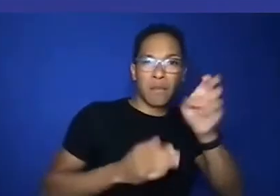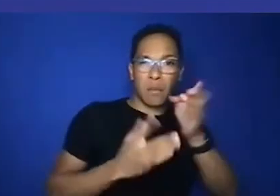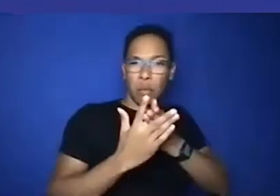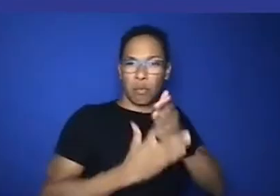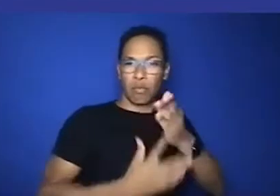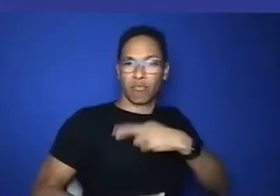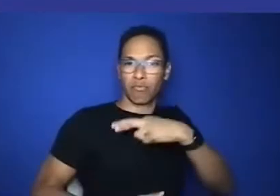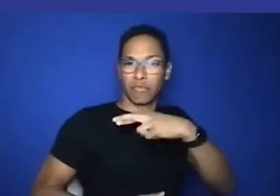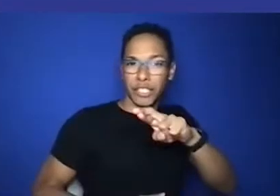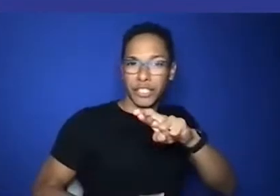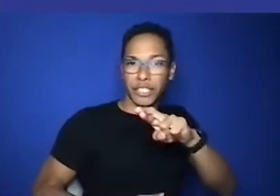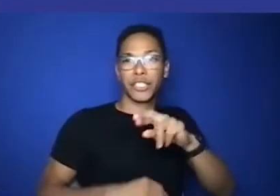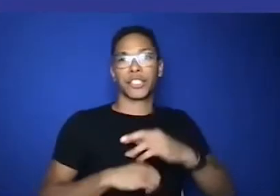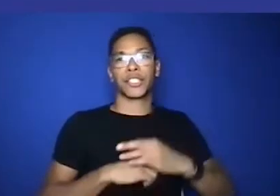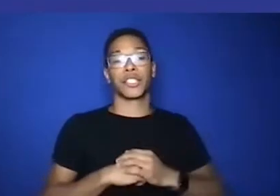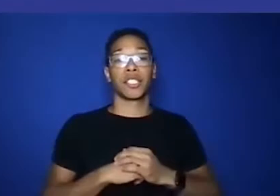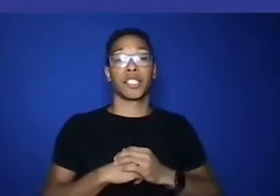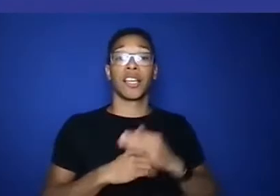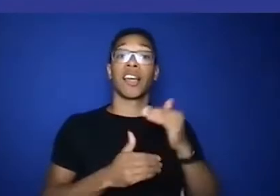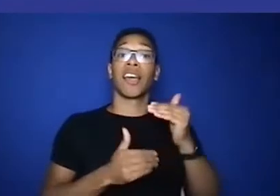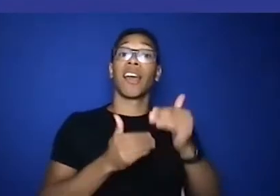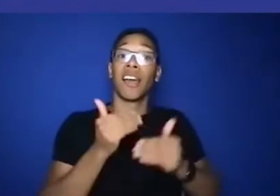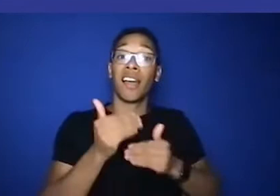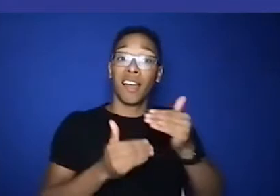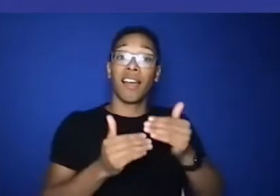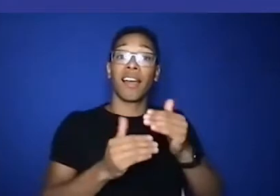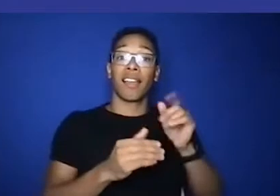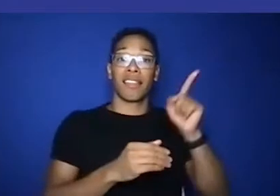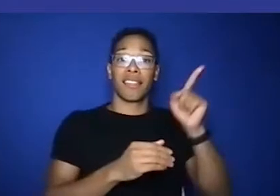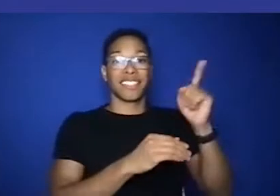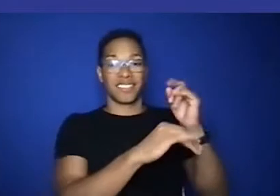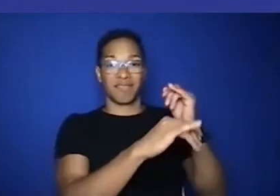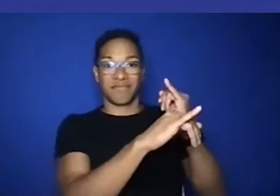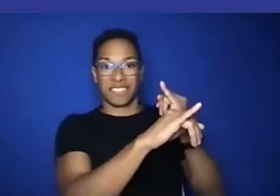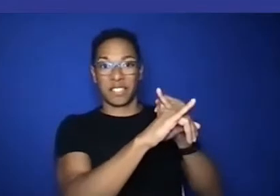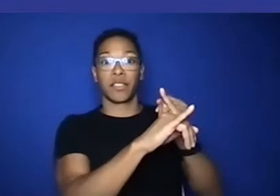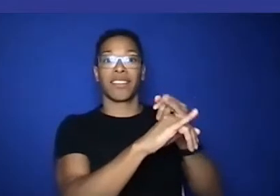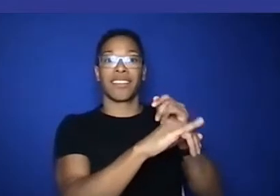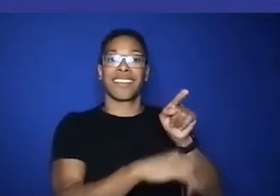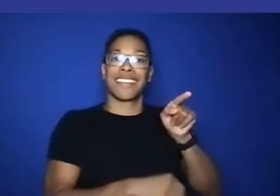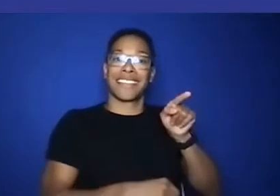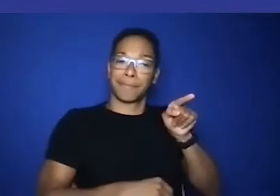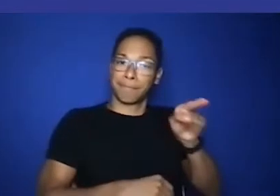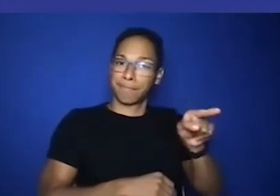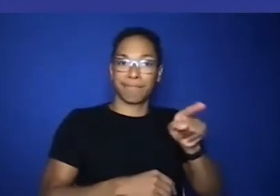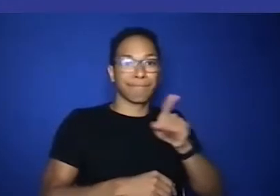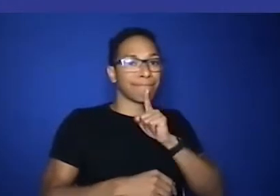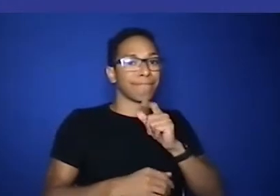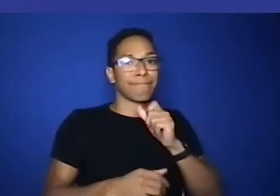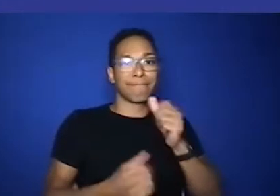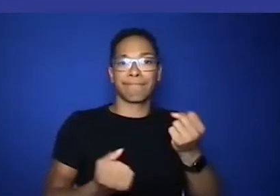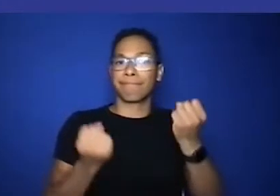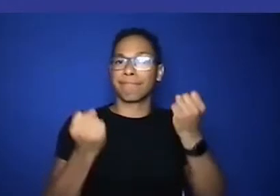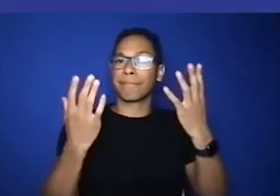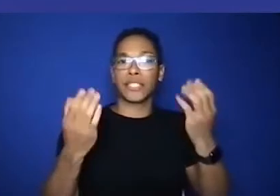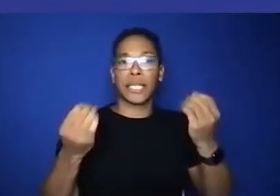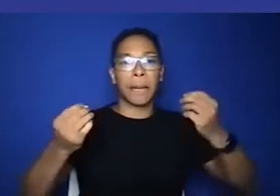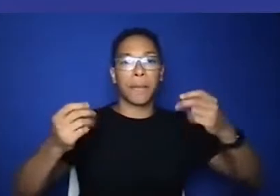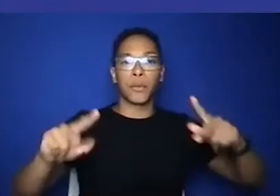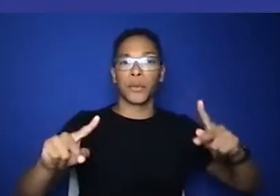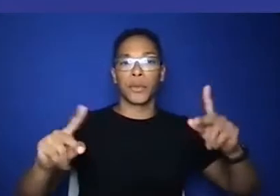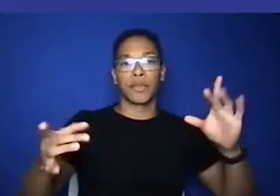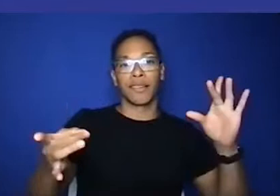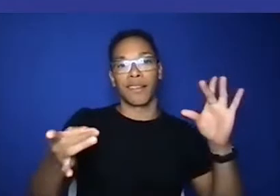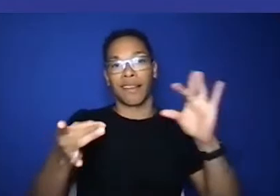then donated into these institutions. And so Penobscot haven't had a lot of opportunities to be connected